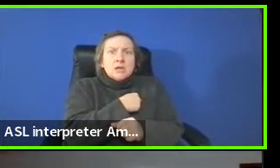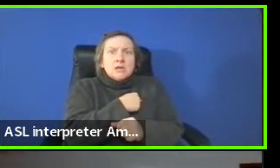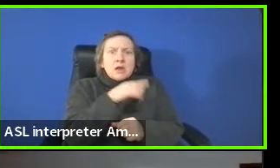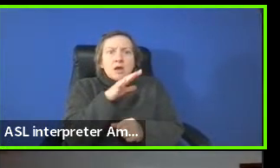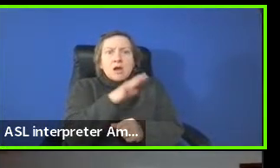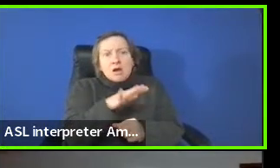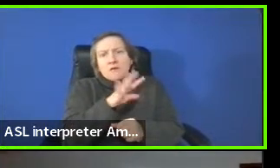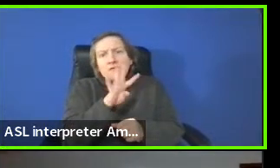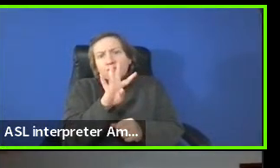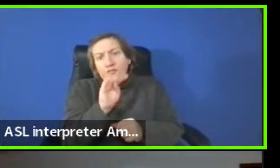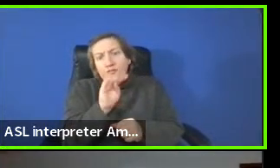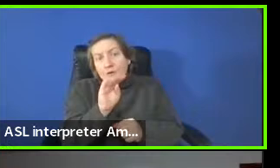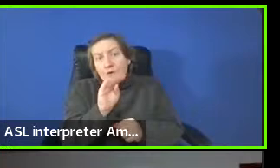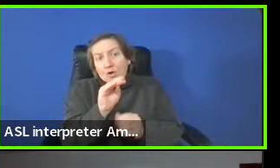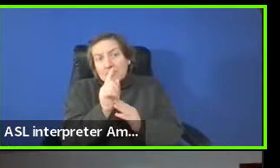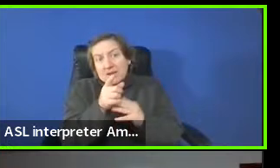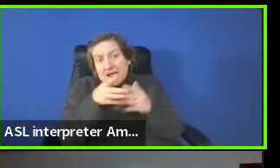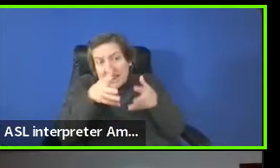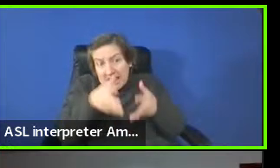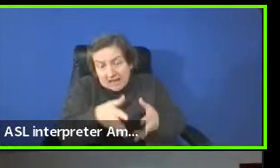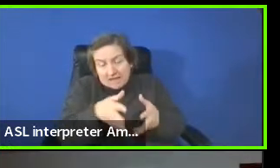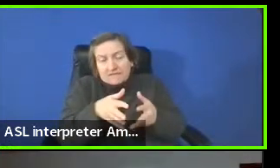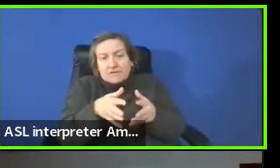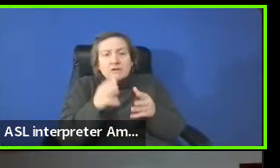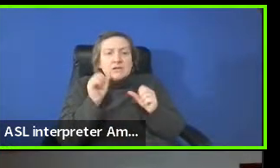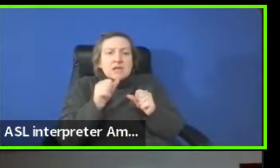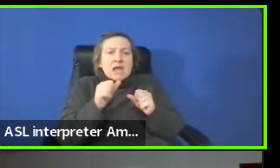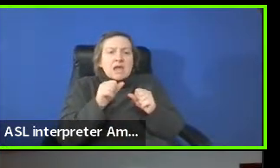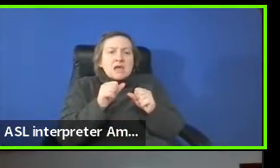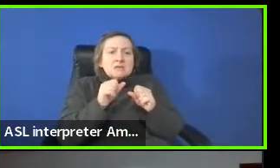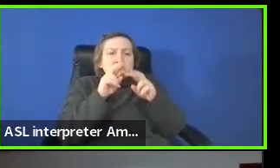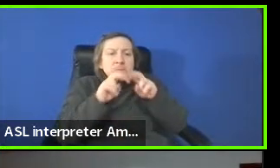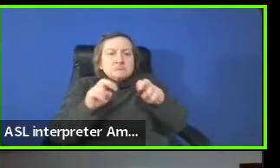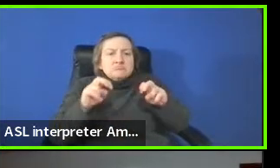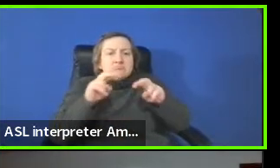minutes away from being able to dive into the